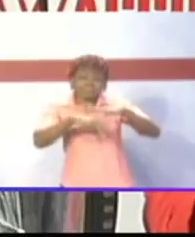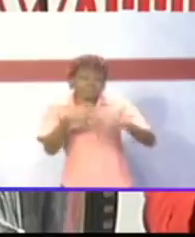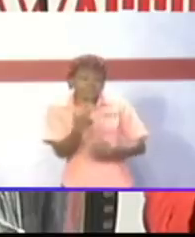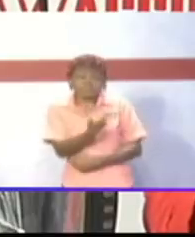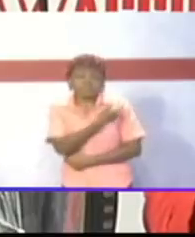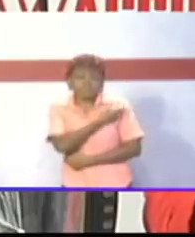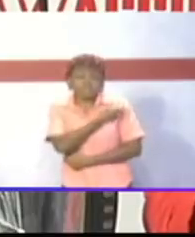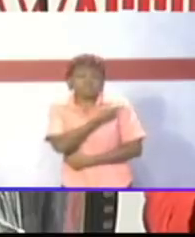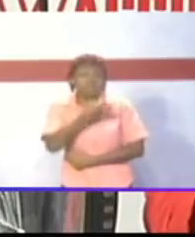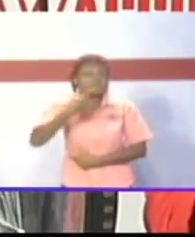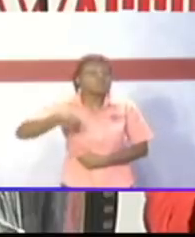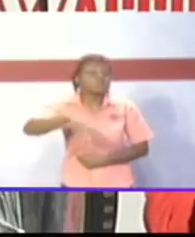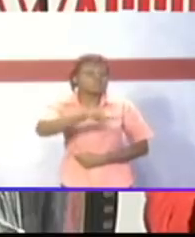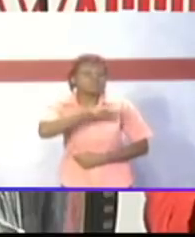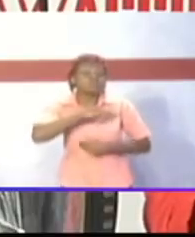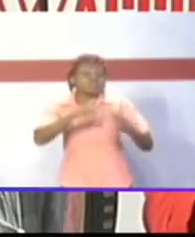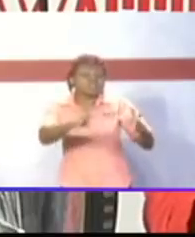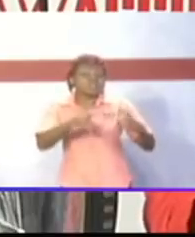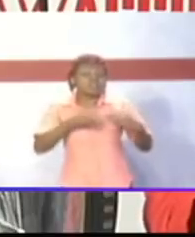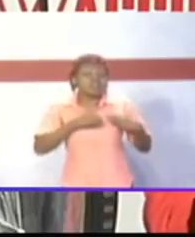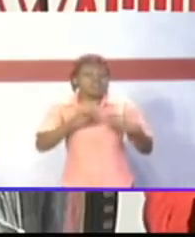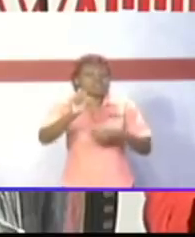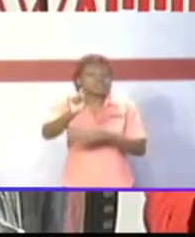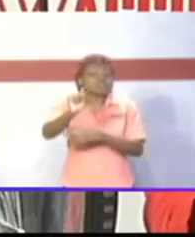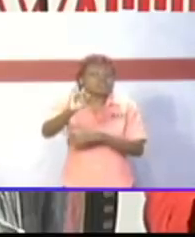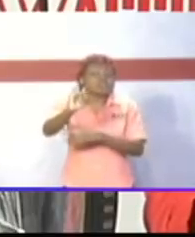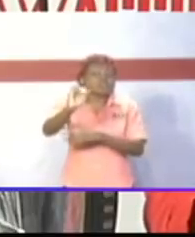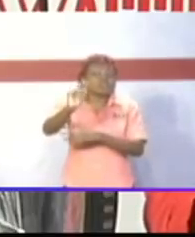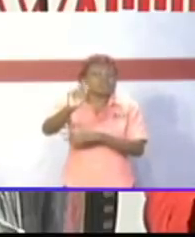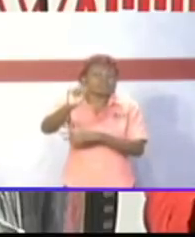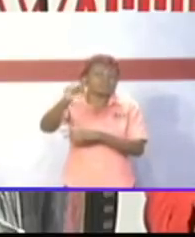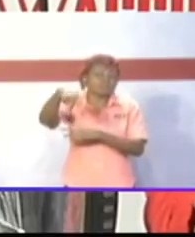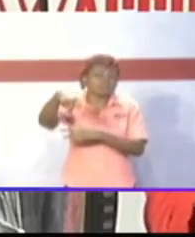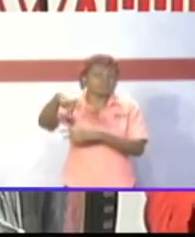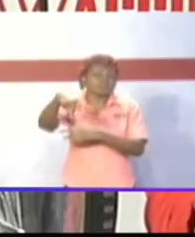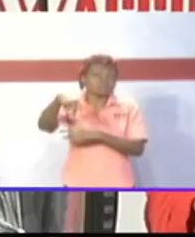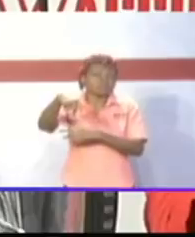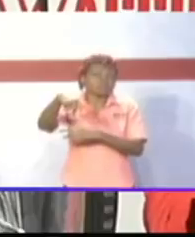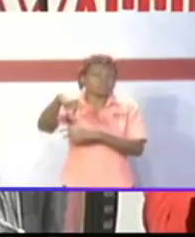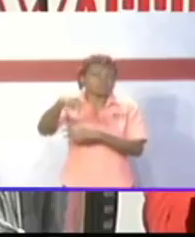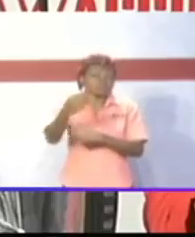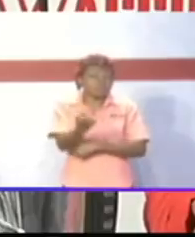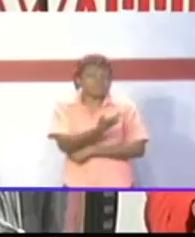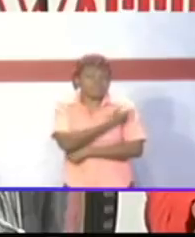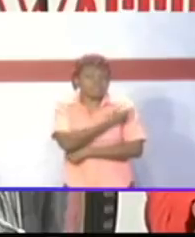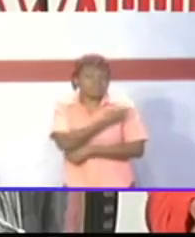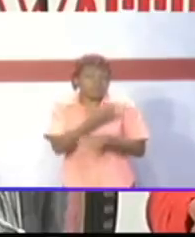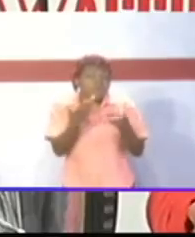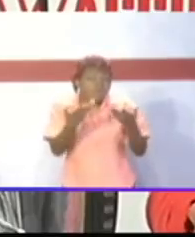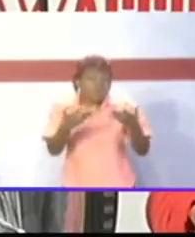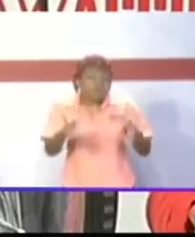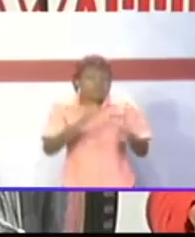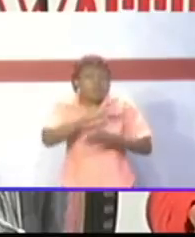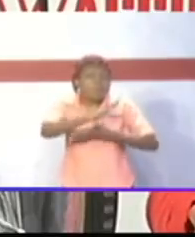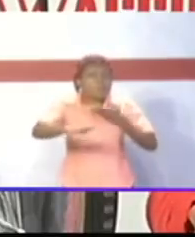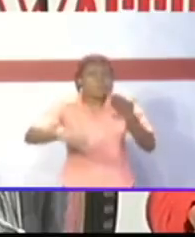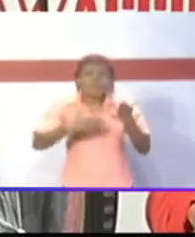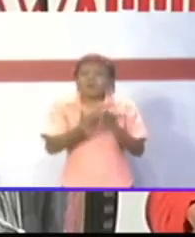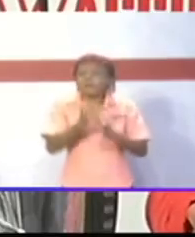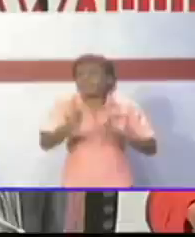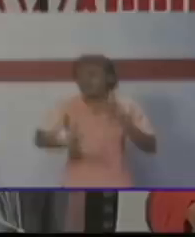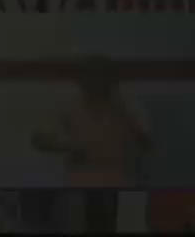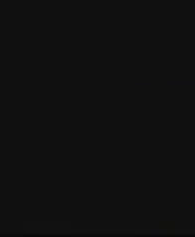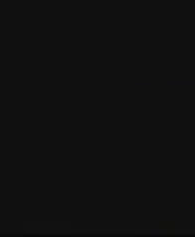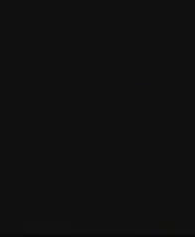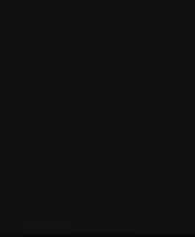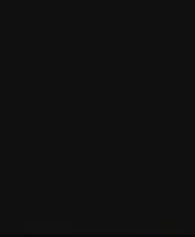the Sinopharm vaccine, all persons over 60, regardless of your disease state, you